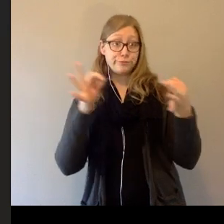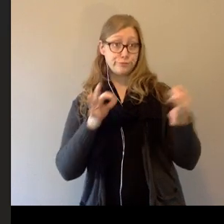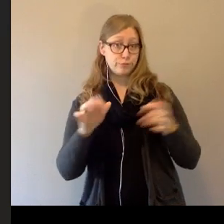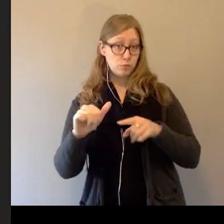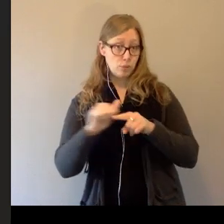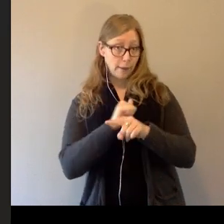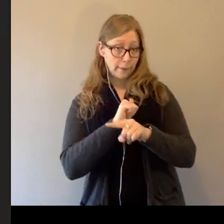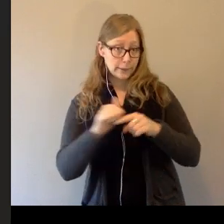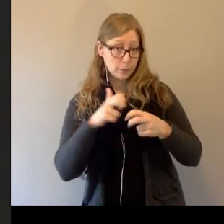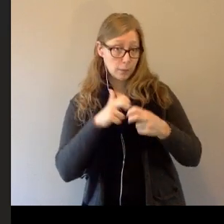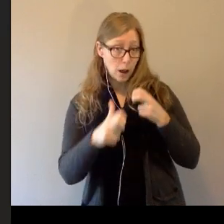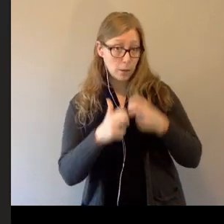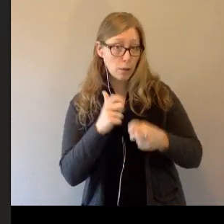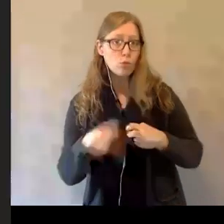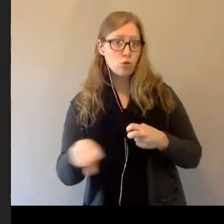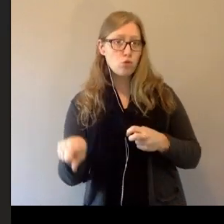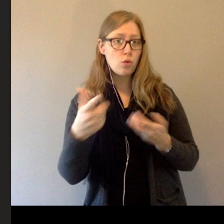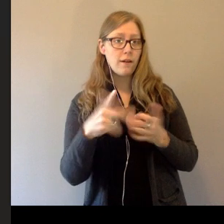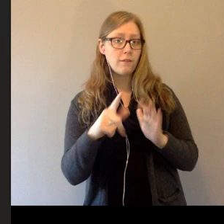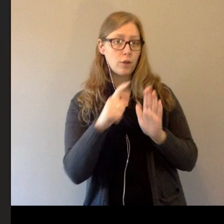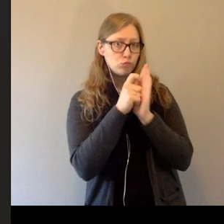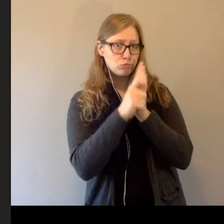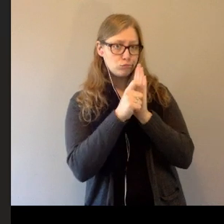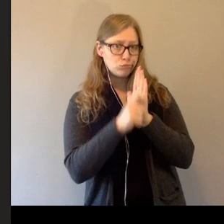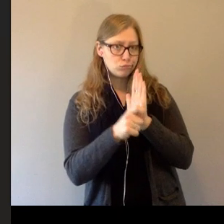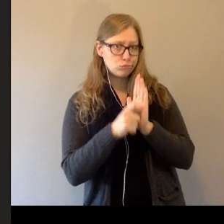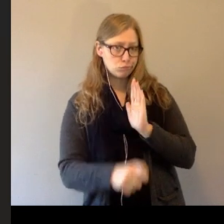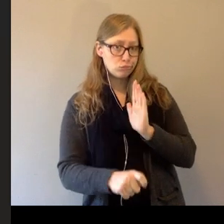completed.